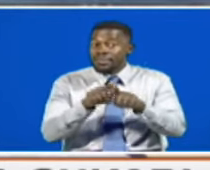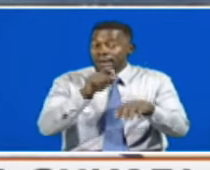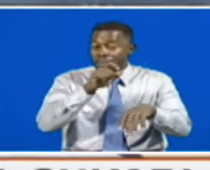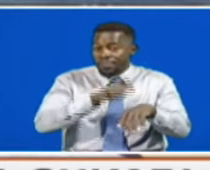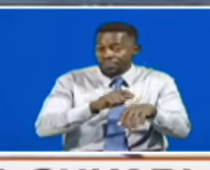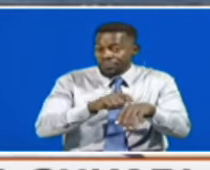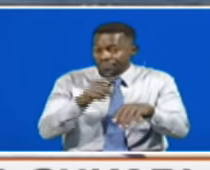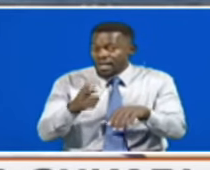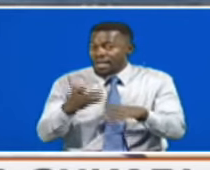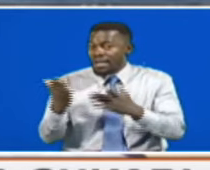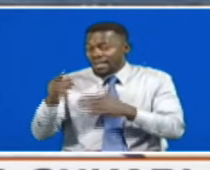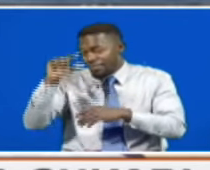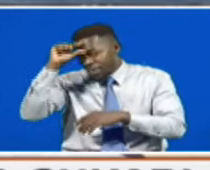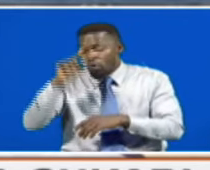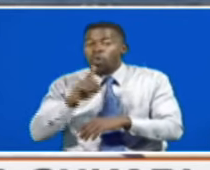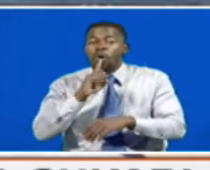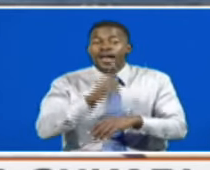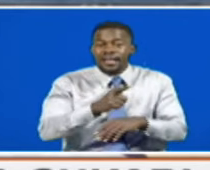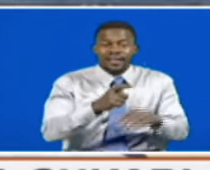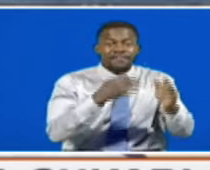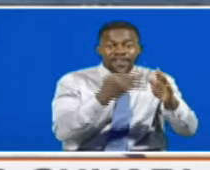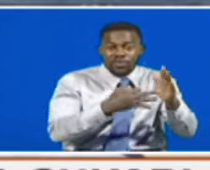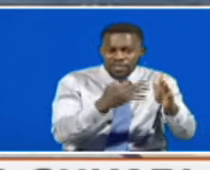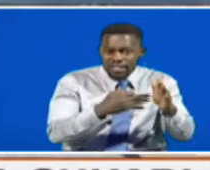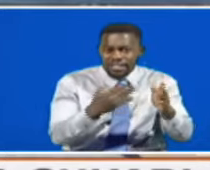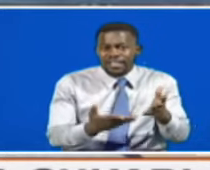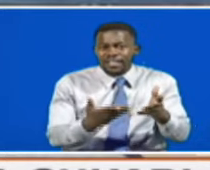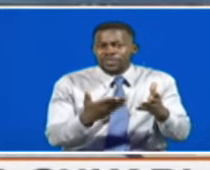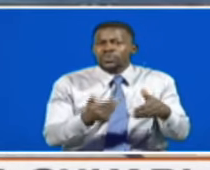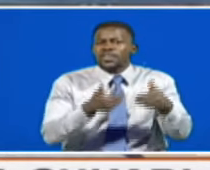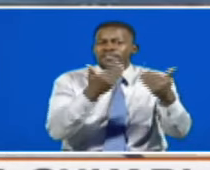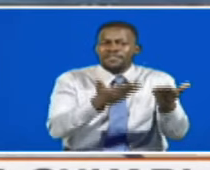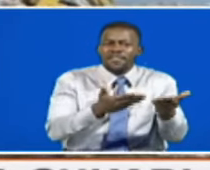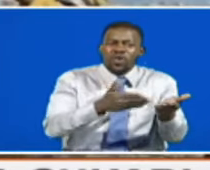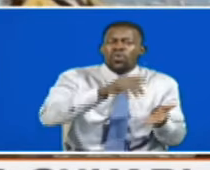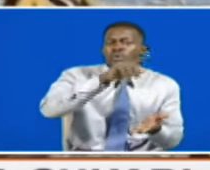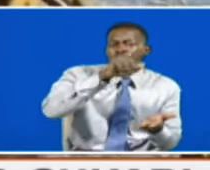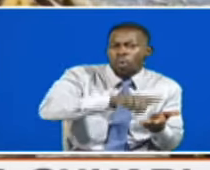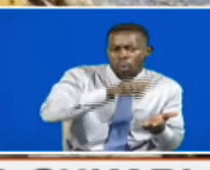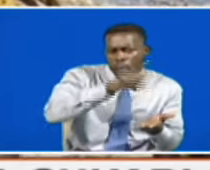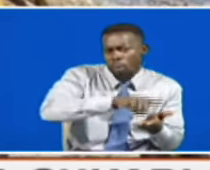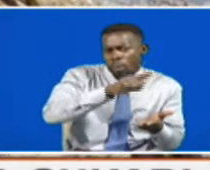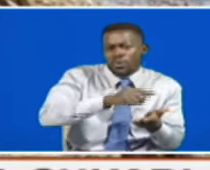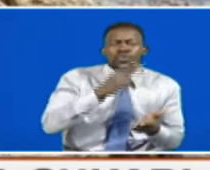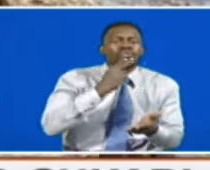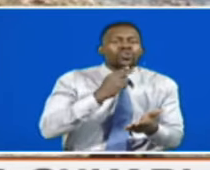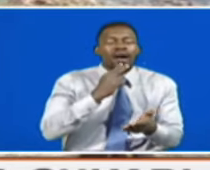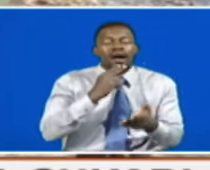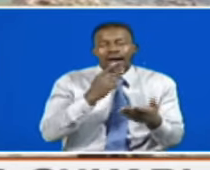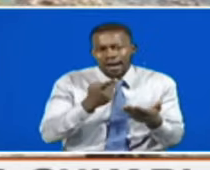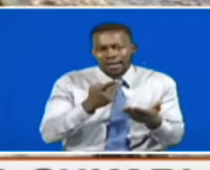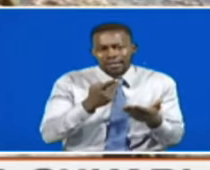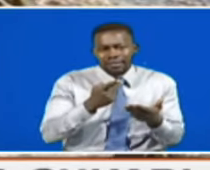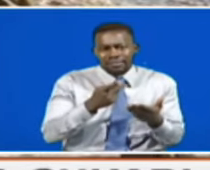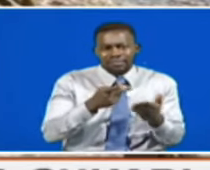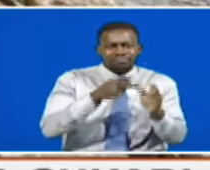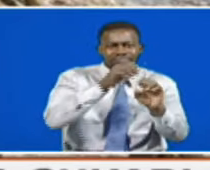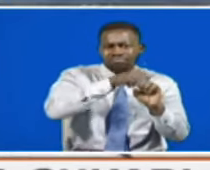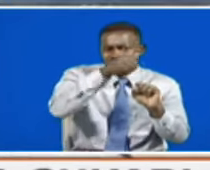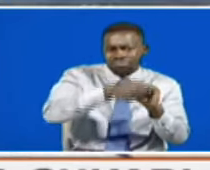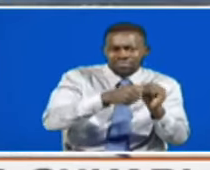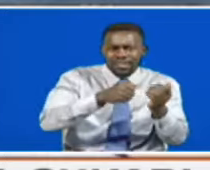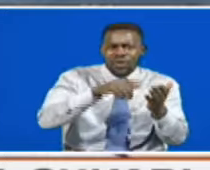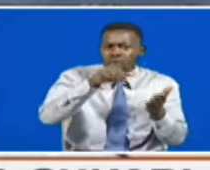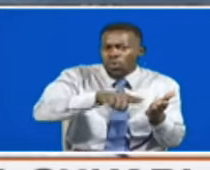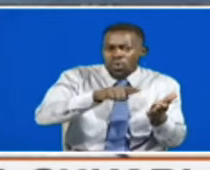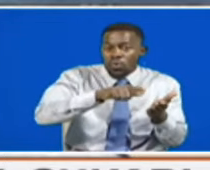to the factories to produce at a lower capacity than what they are installed to produce, inamaanisha they are